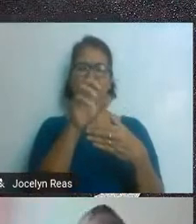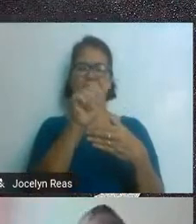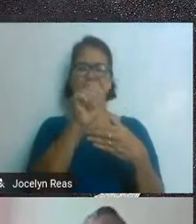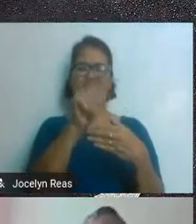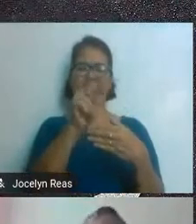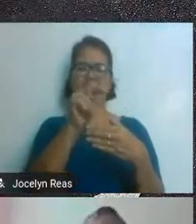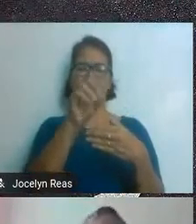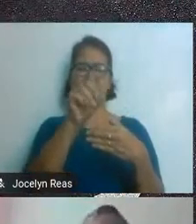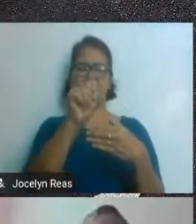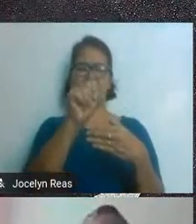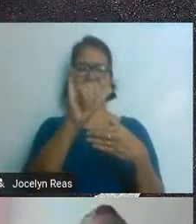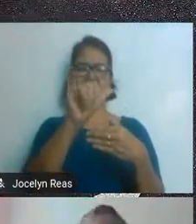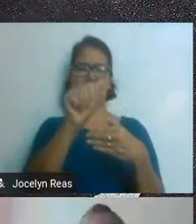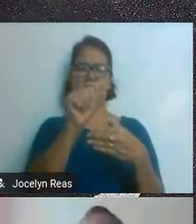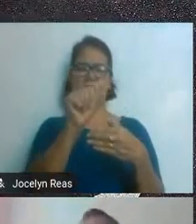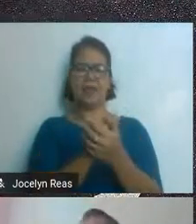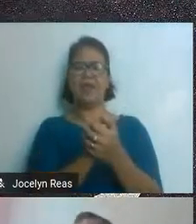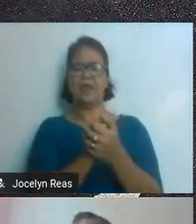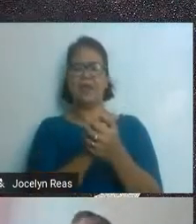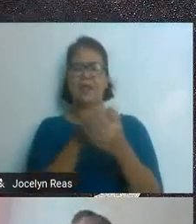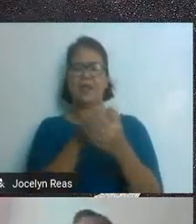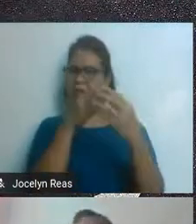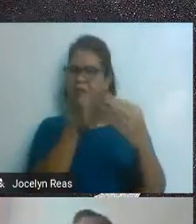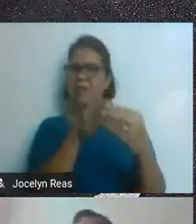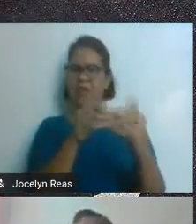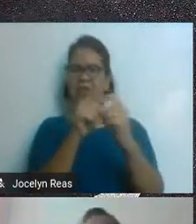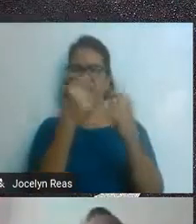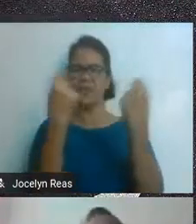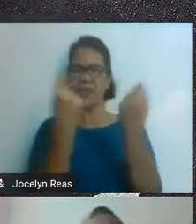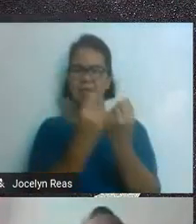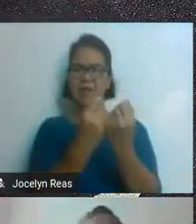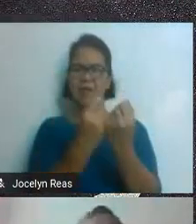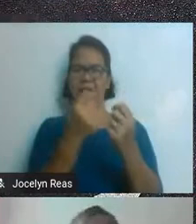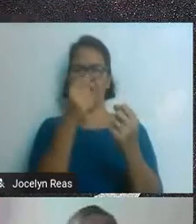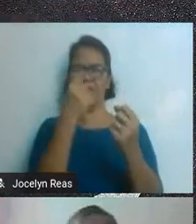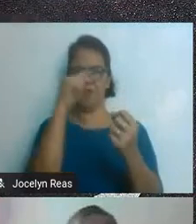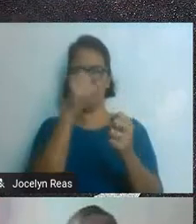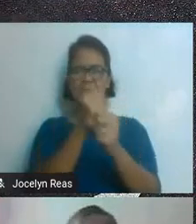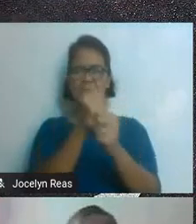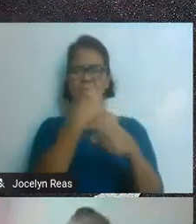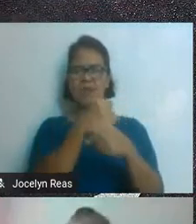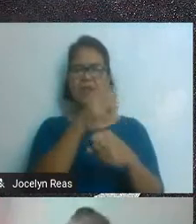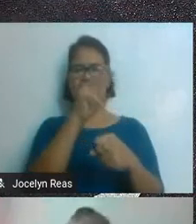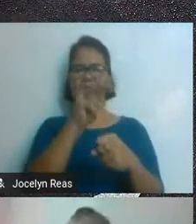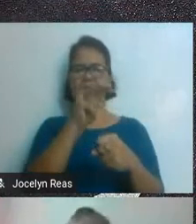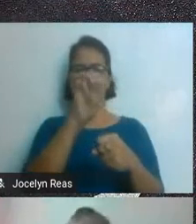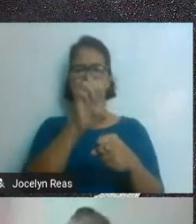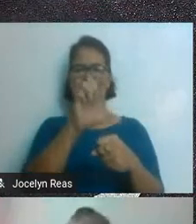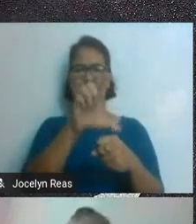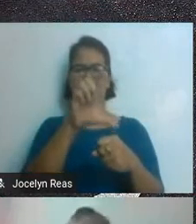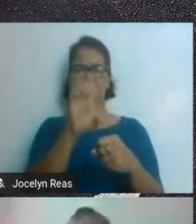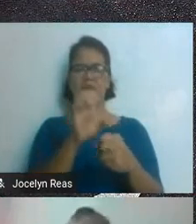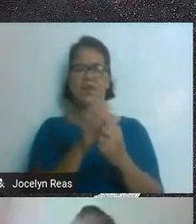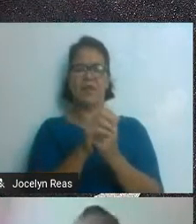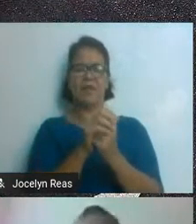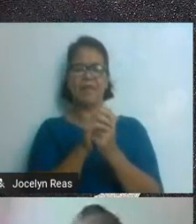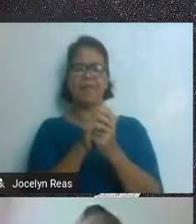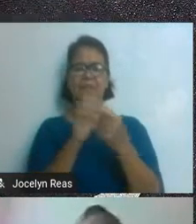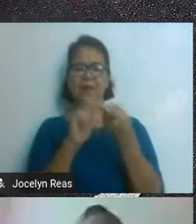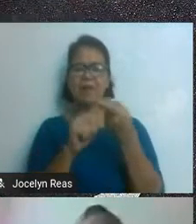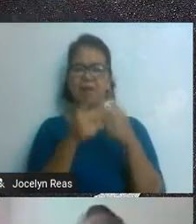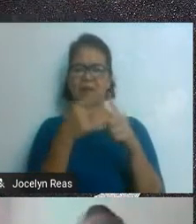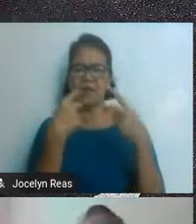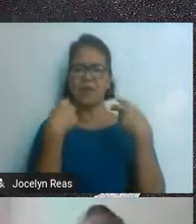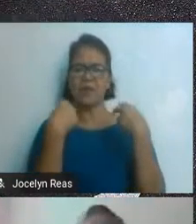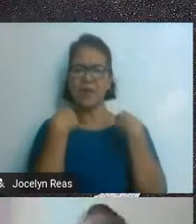delivered the required most essential learning competencies. Friends, we still, when we identified